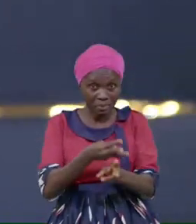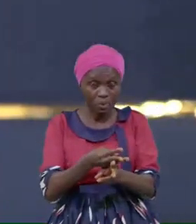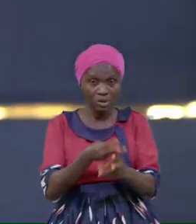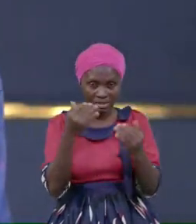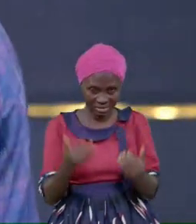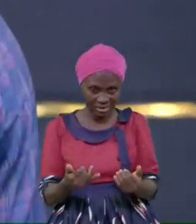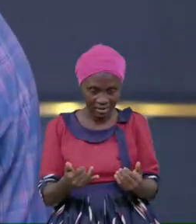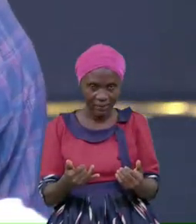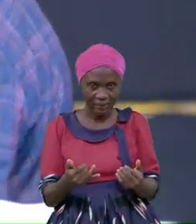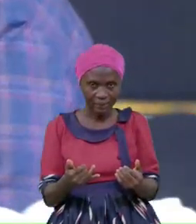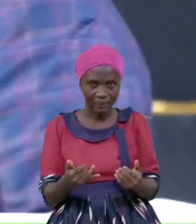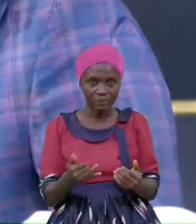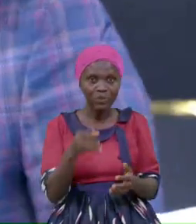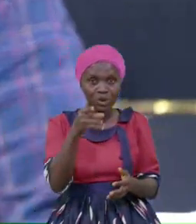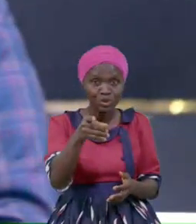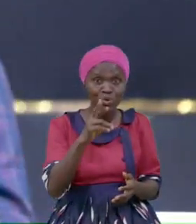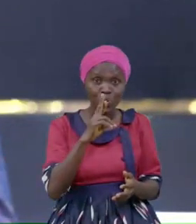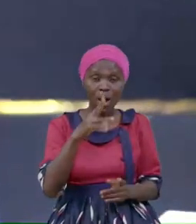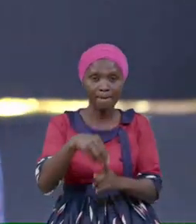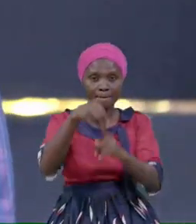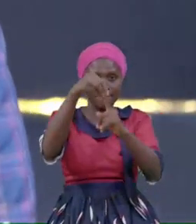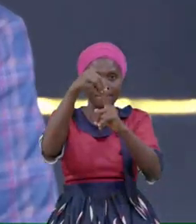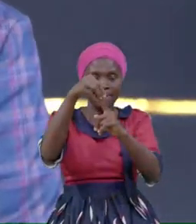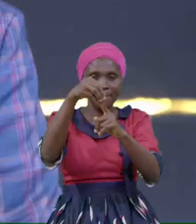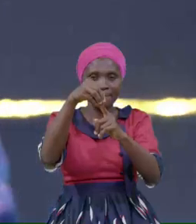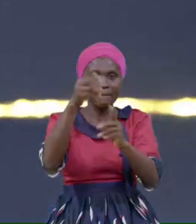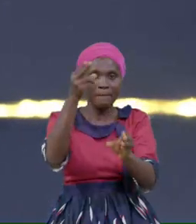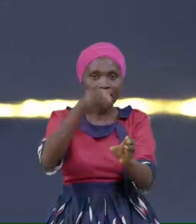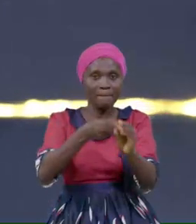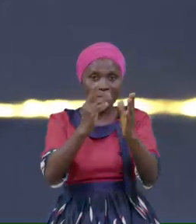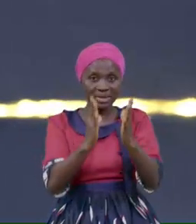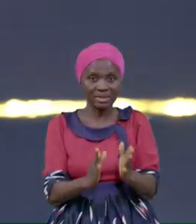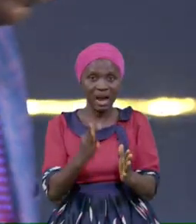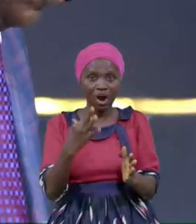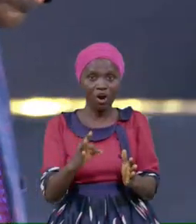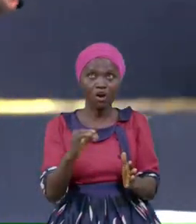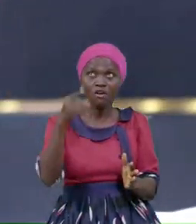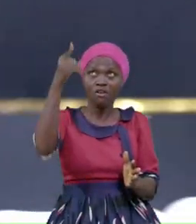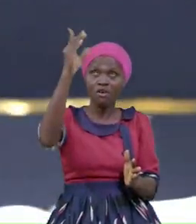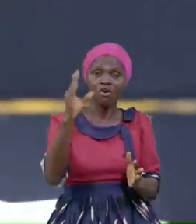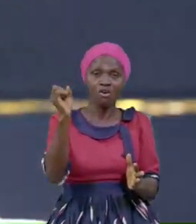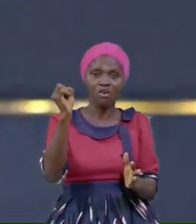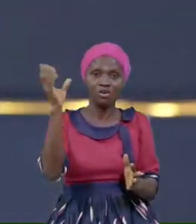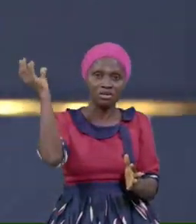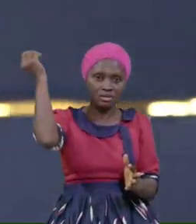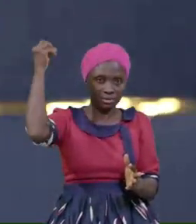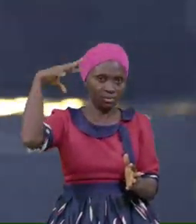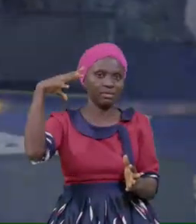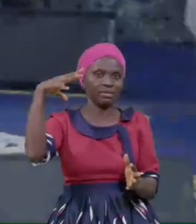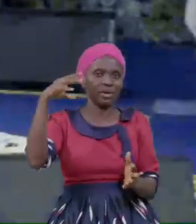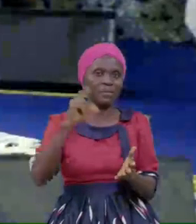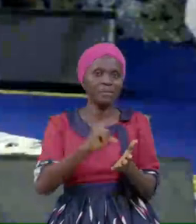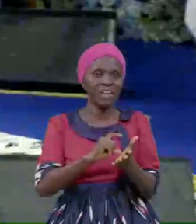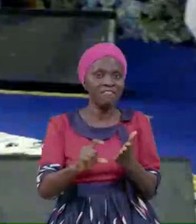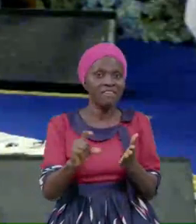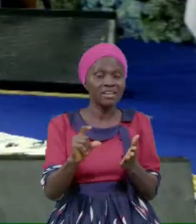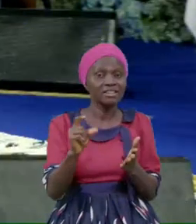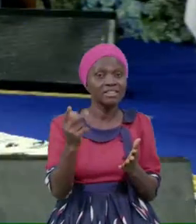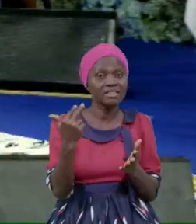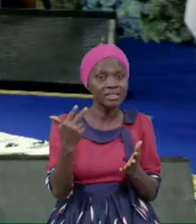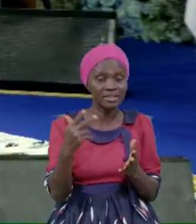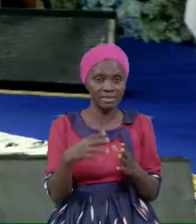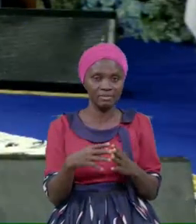peculiar partakers of God's grace. Look at verse 13. In verse 13, it